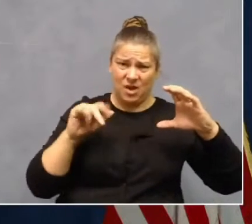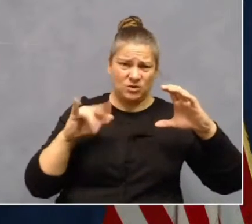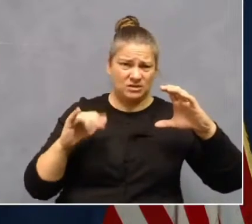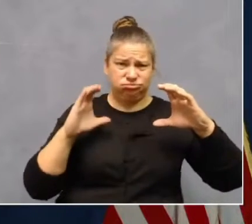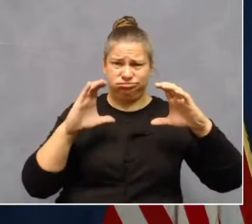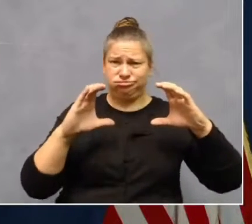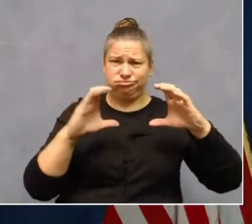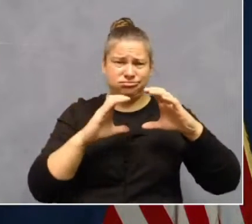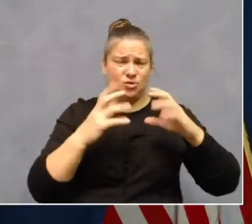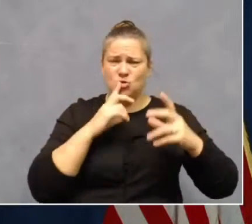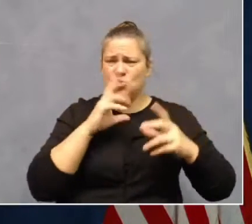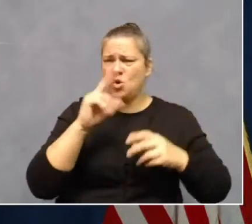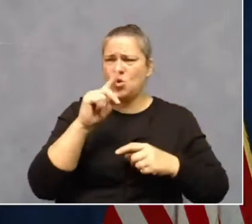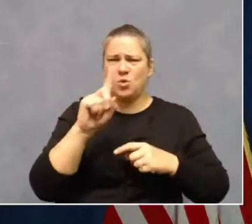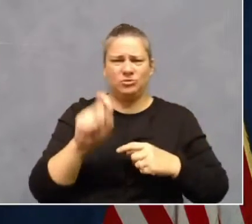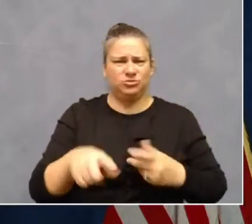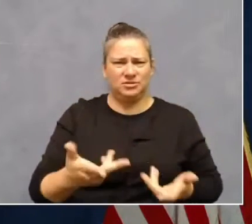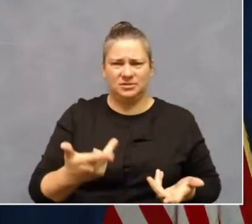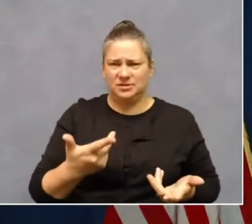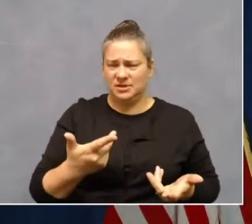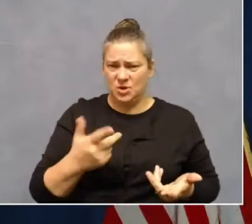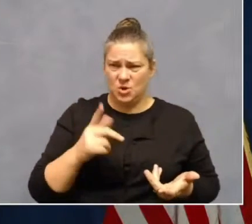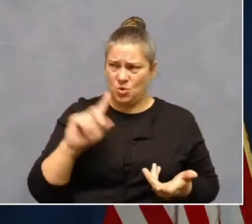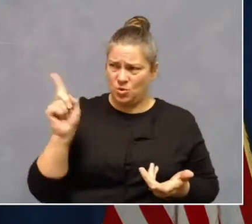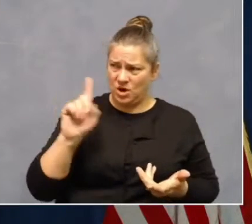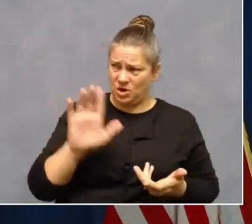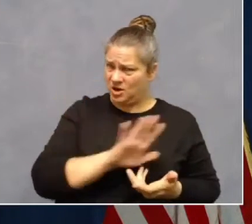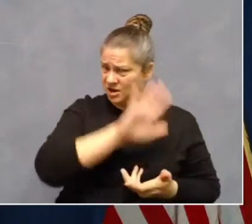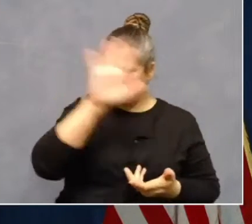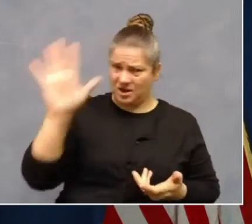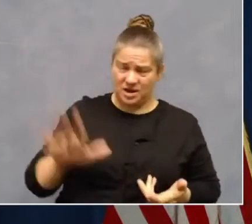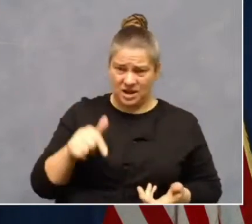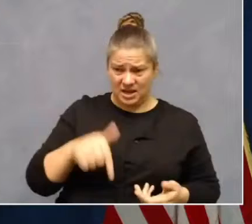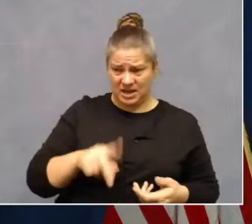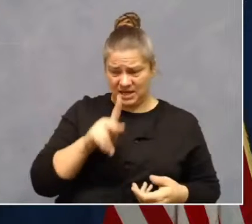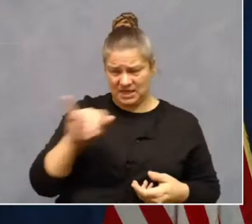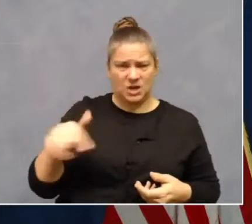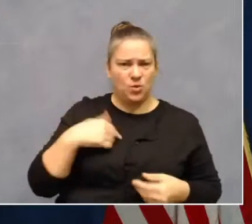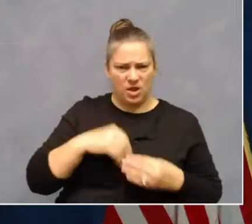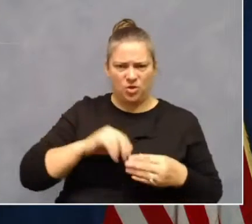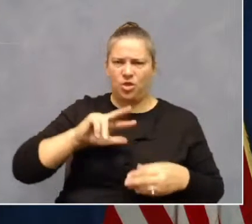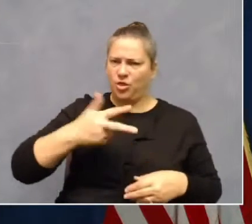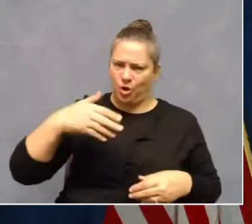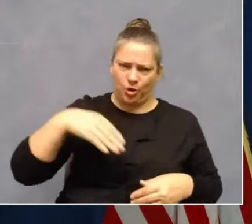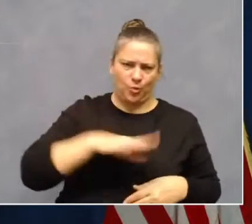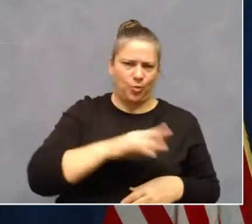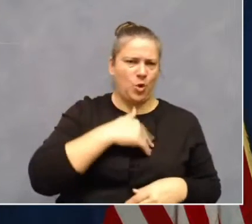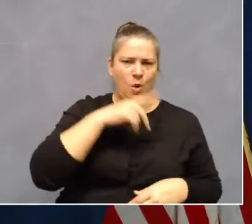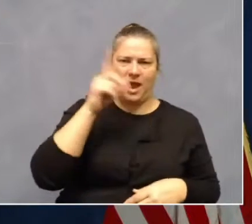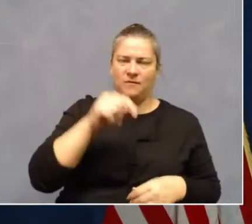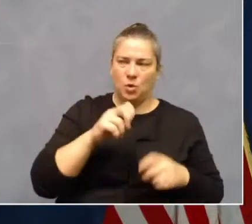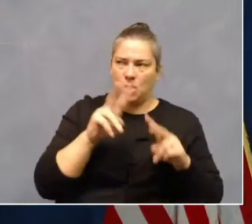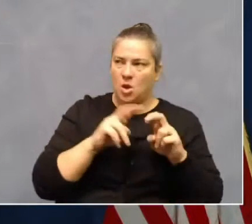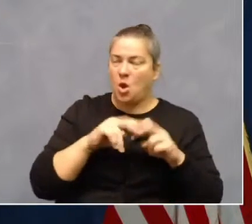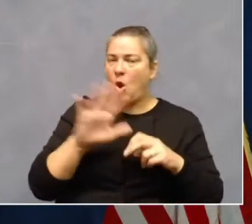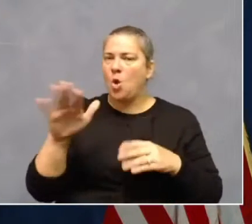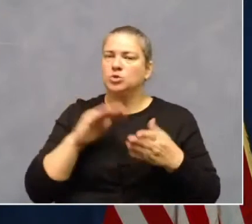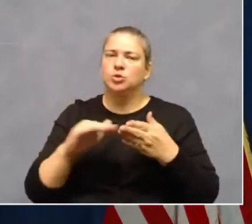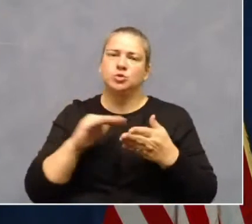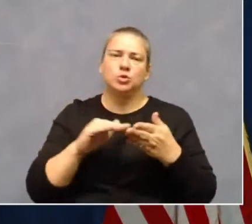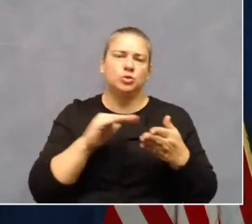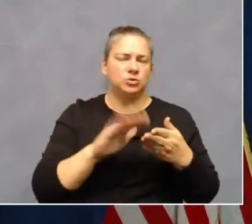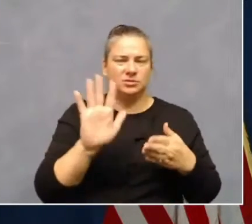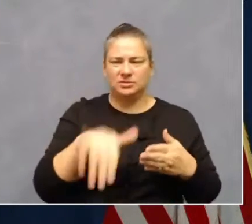question we are nationally and in Kentucky in a third escalation. We don't need to find reasons around it. It's what we face. Recognize